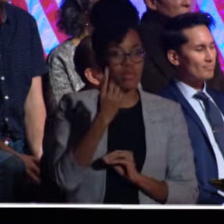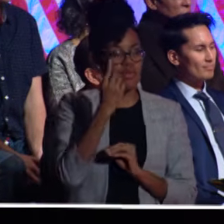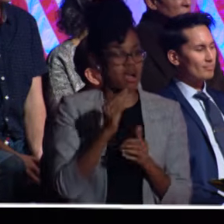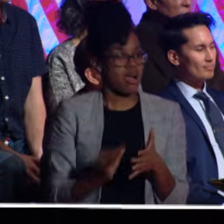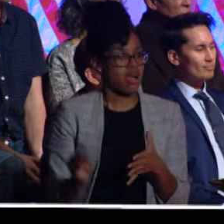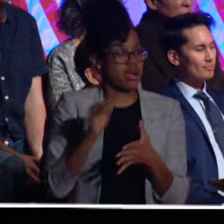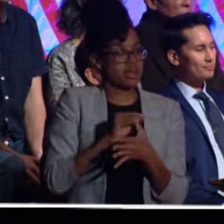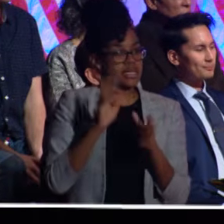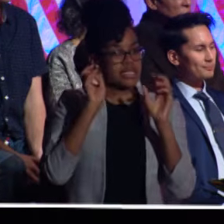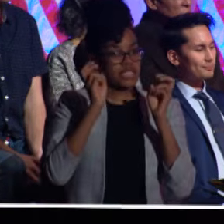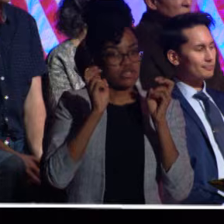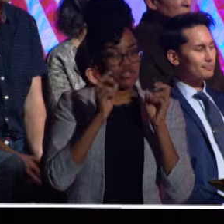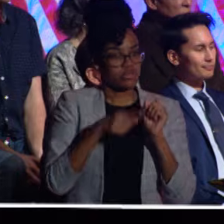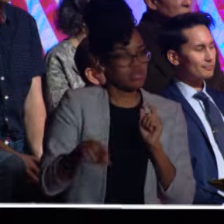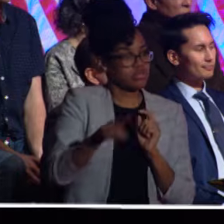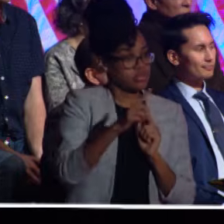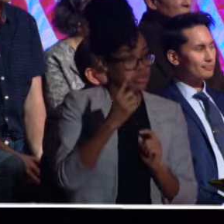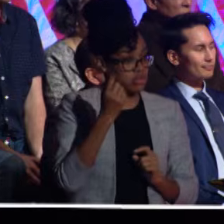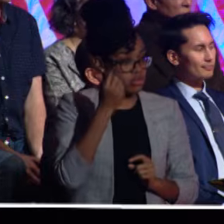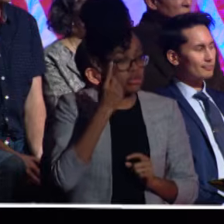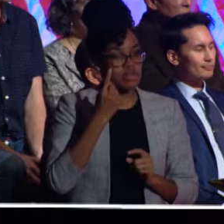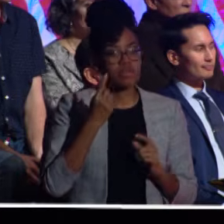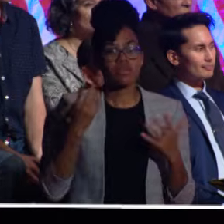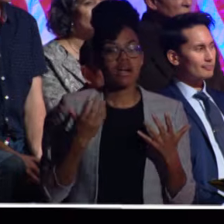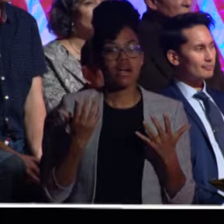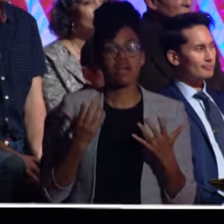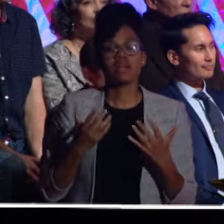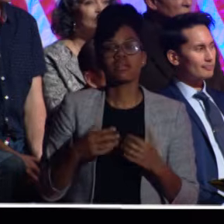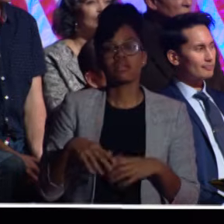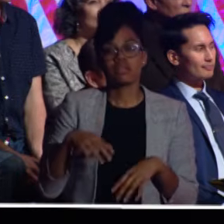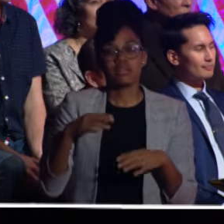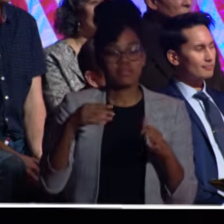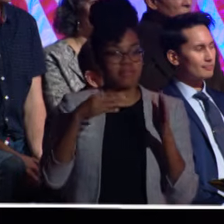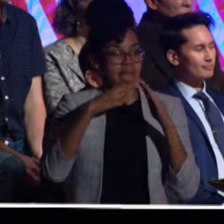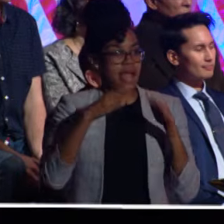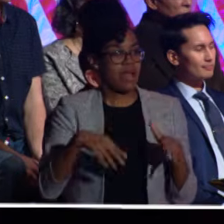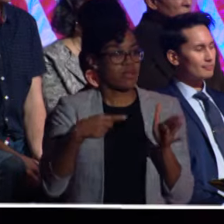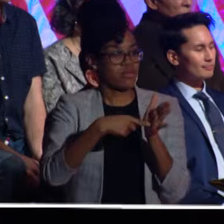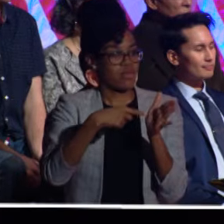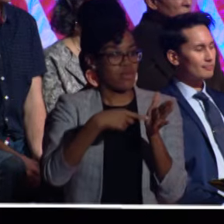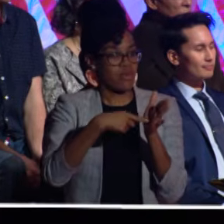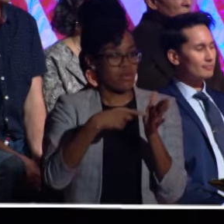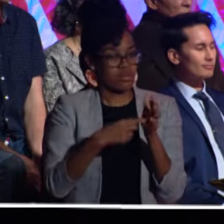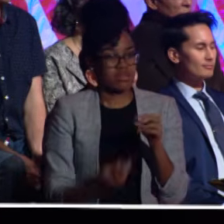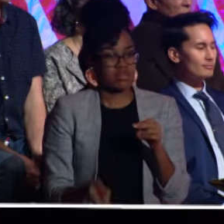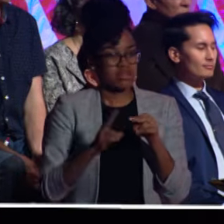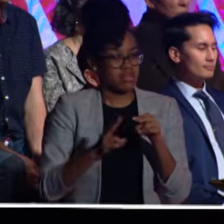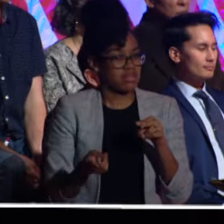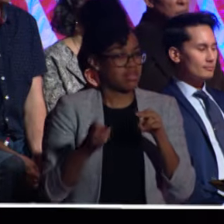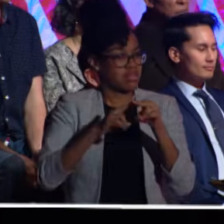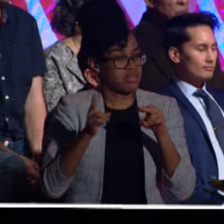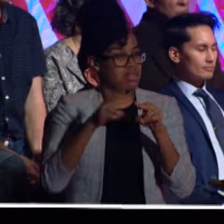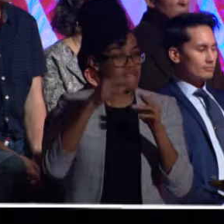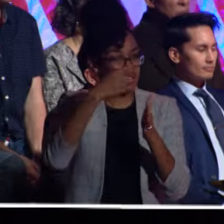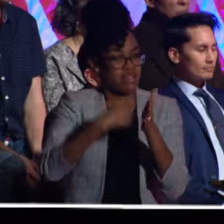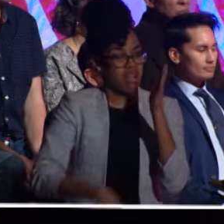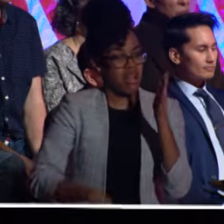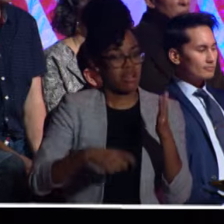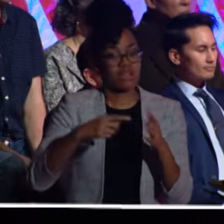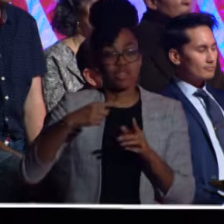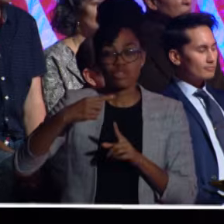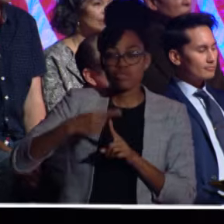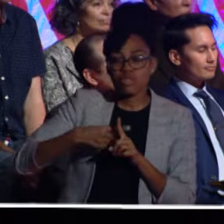is affordable housing. Rising housing costs have created new challenges for homeowners and renters